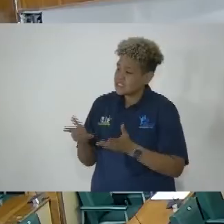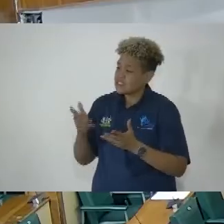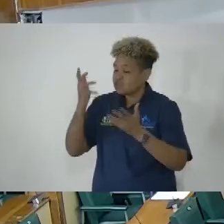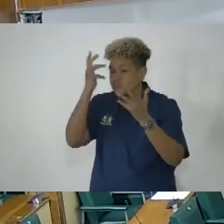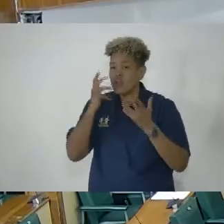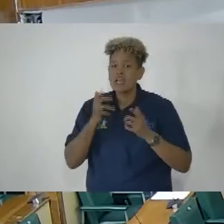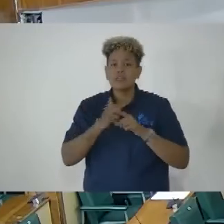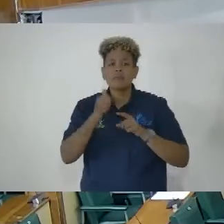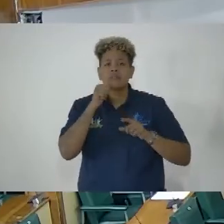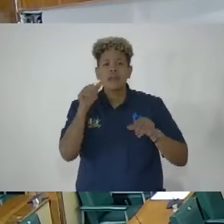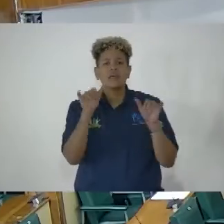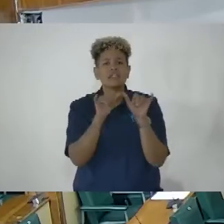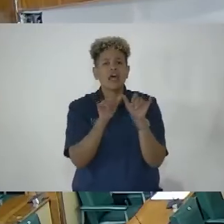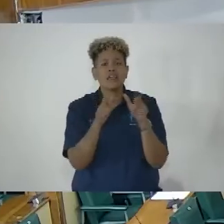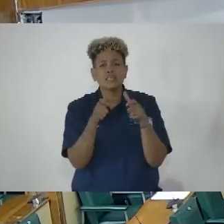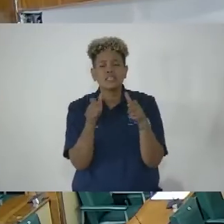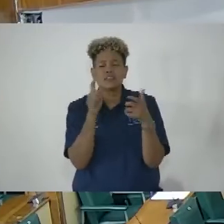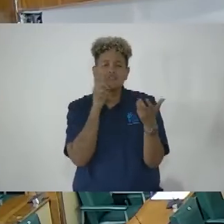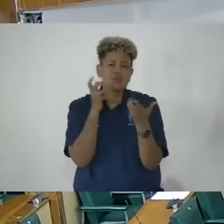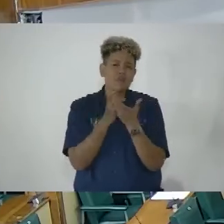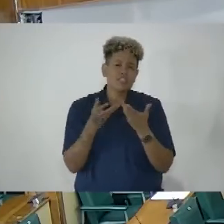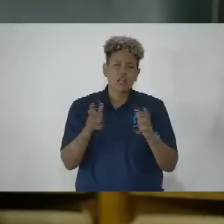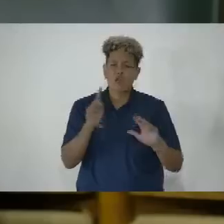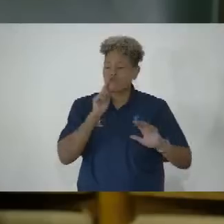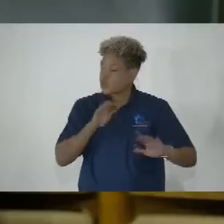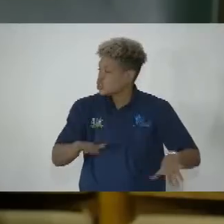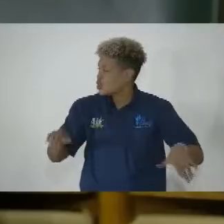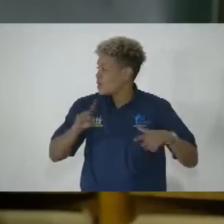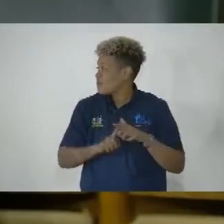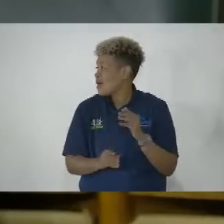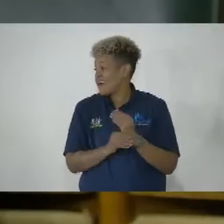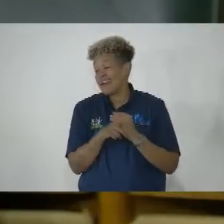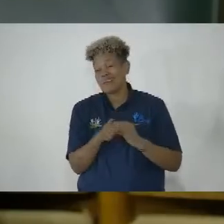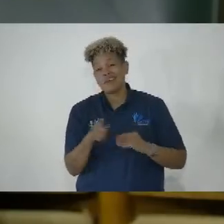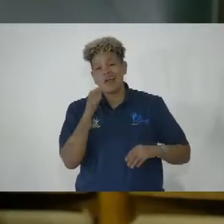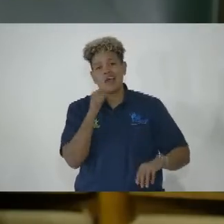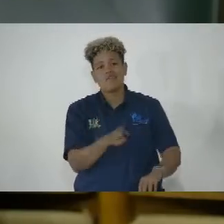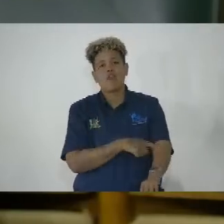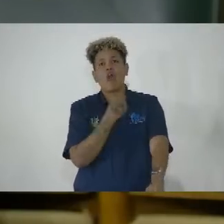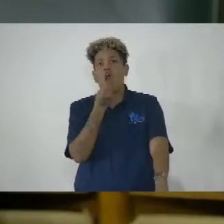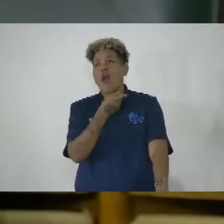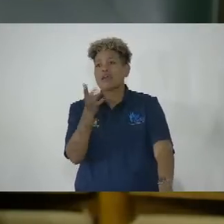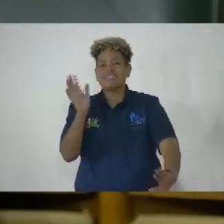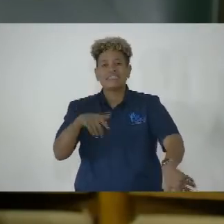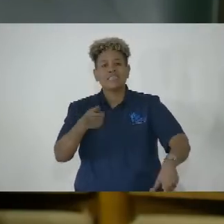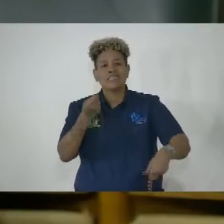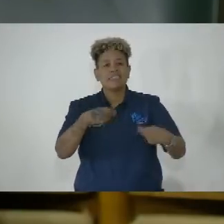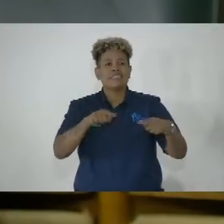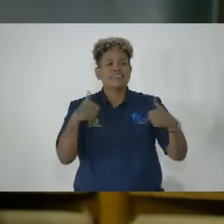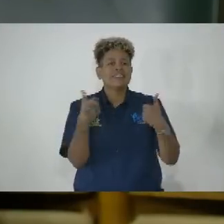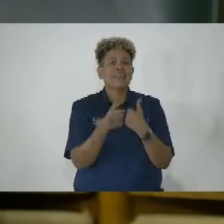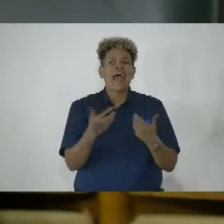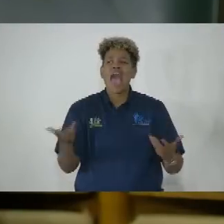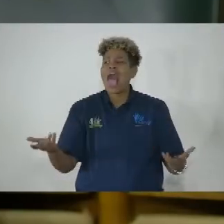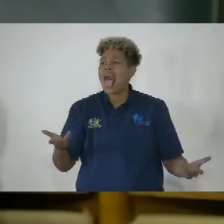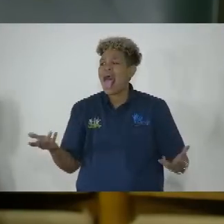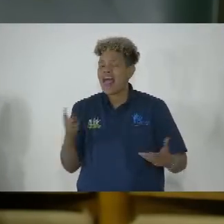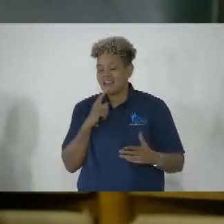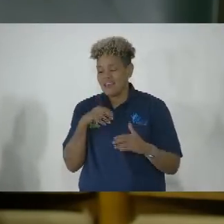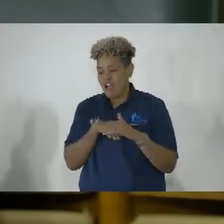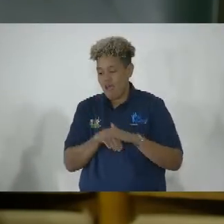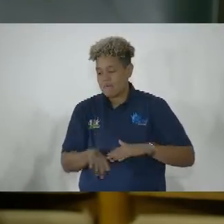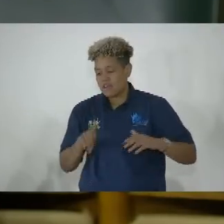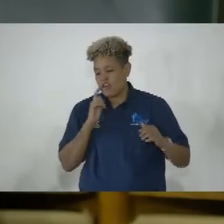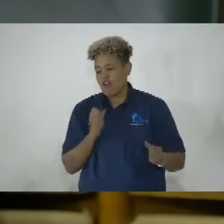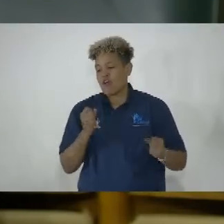are not sized to allow for children, and therefore it has long had challenges in accommodating the number